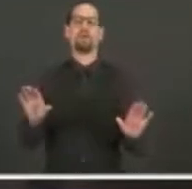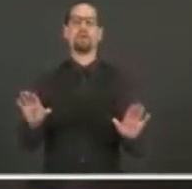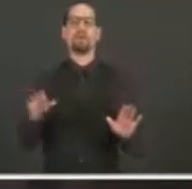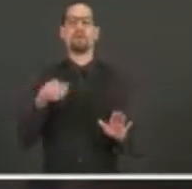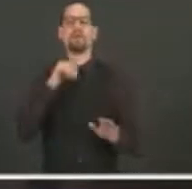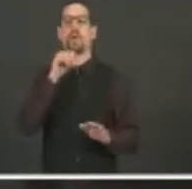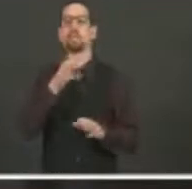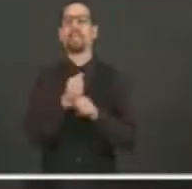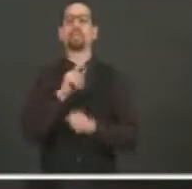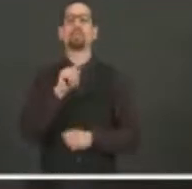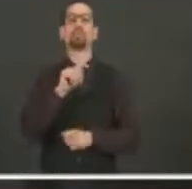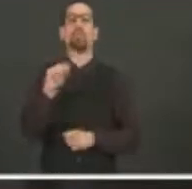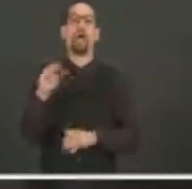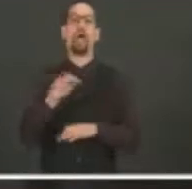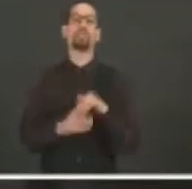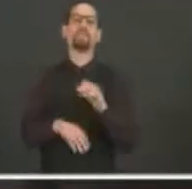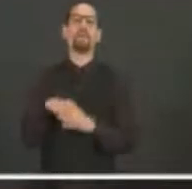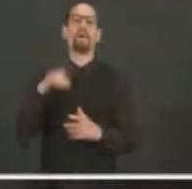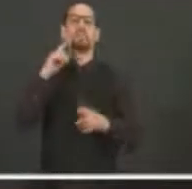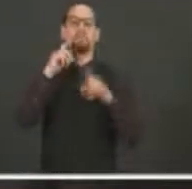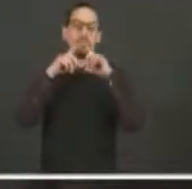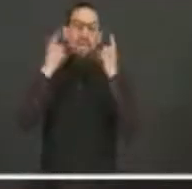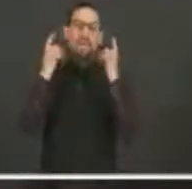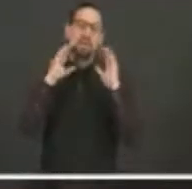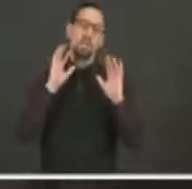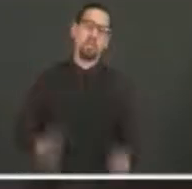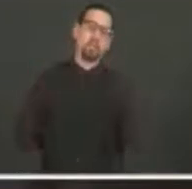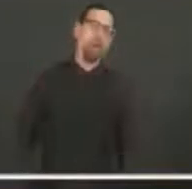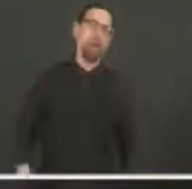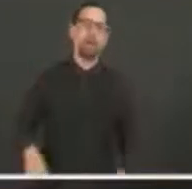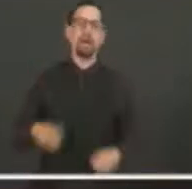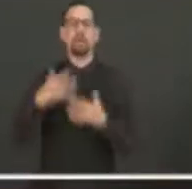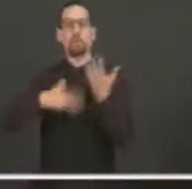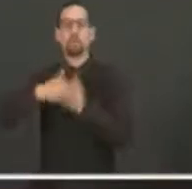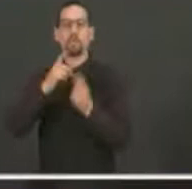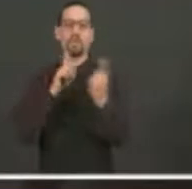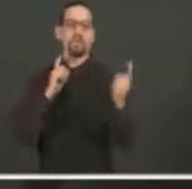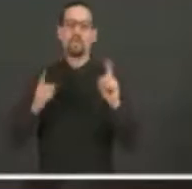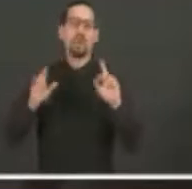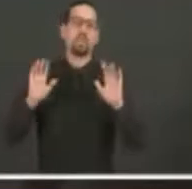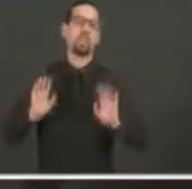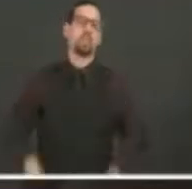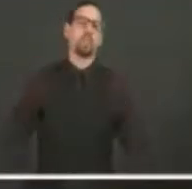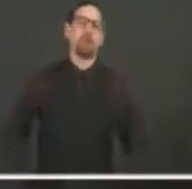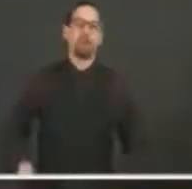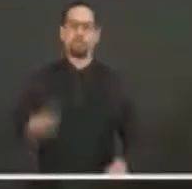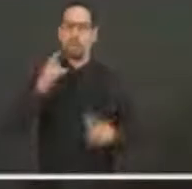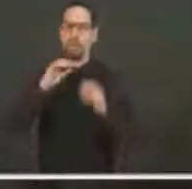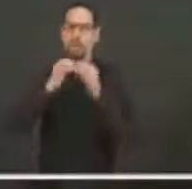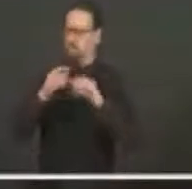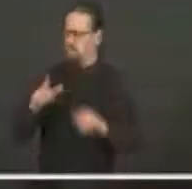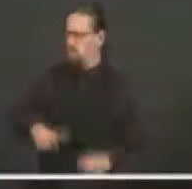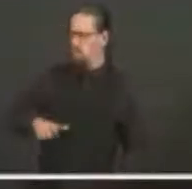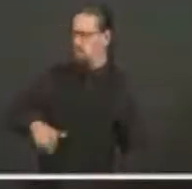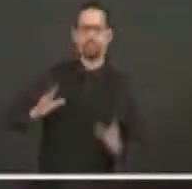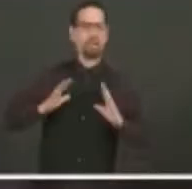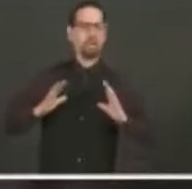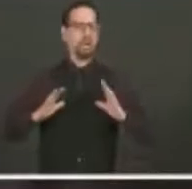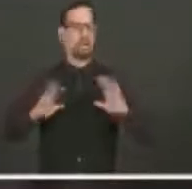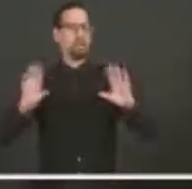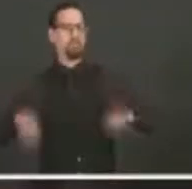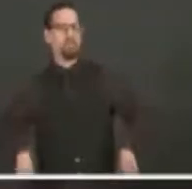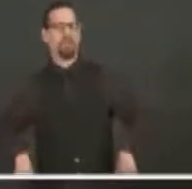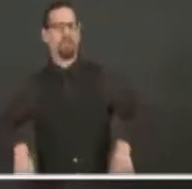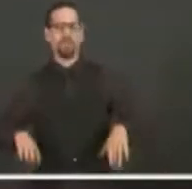by looking at a statewide low test positive rate. Because even if you look at Arizona,